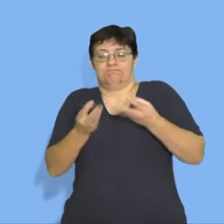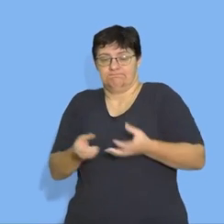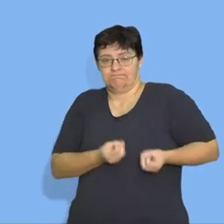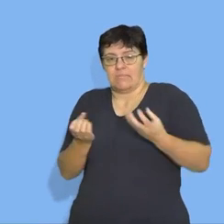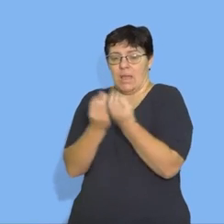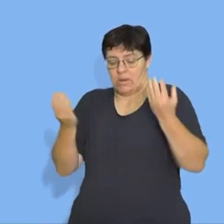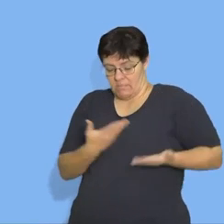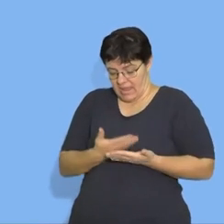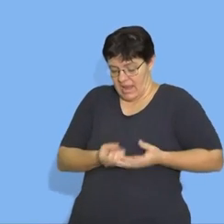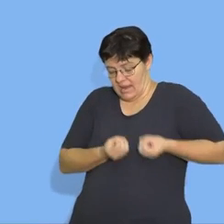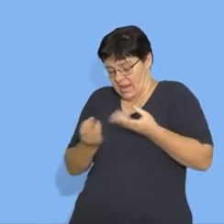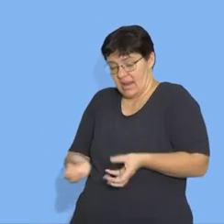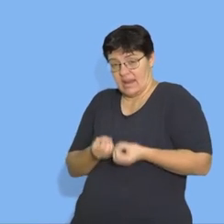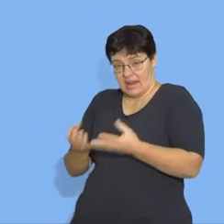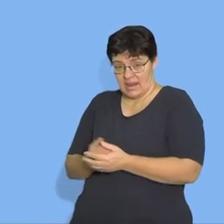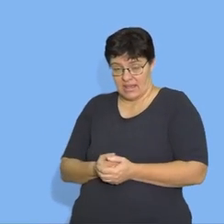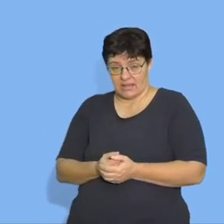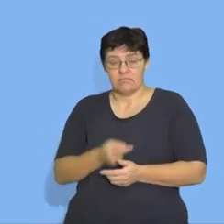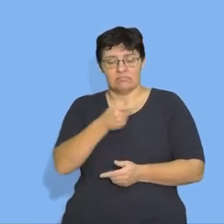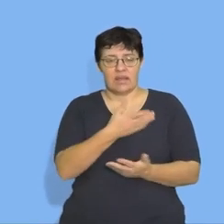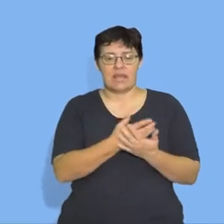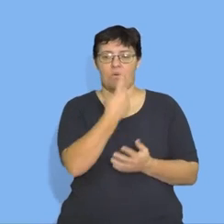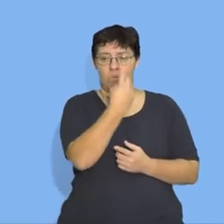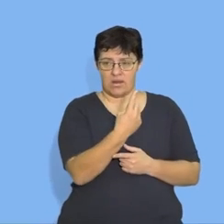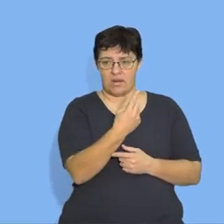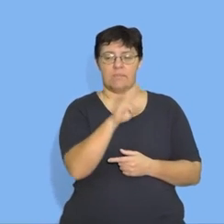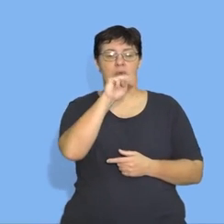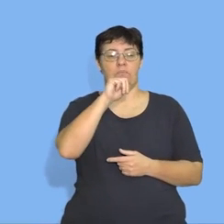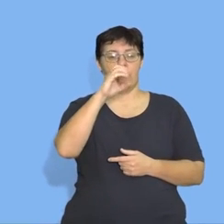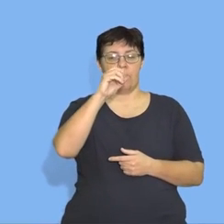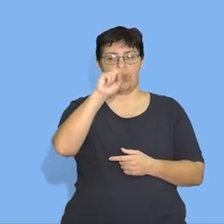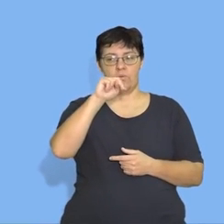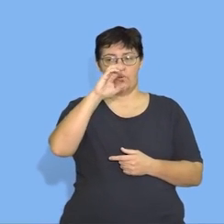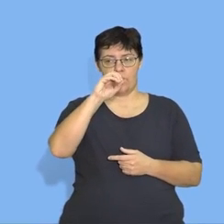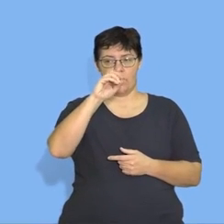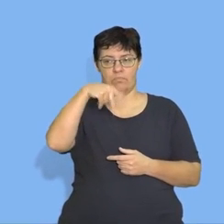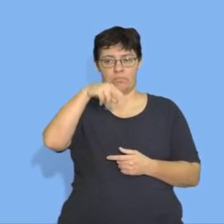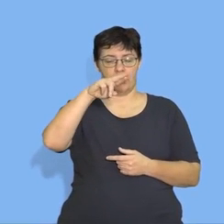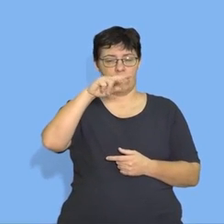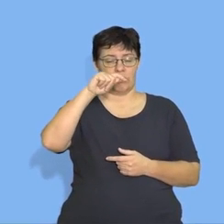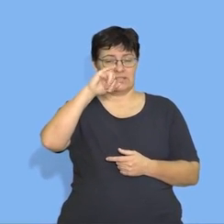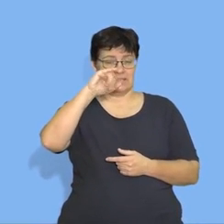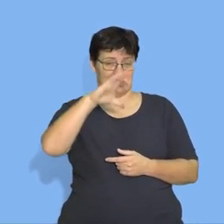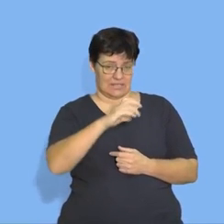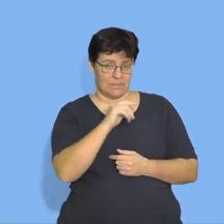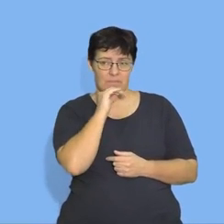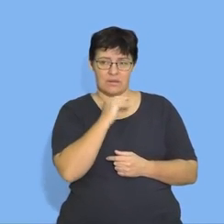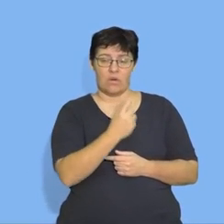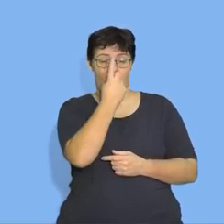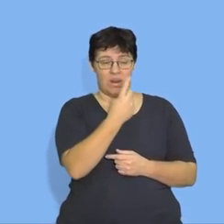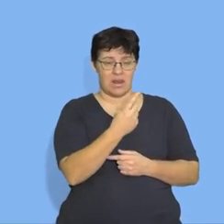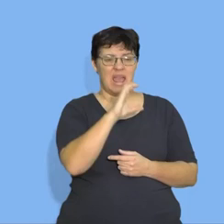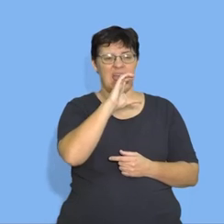is an acid can donate 1 proton. It's called a monoprotic acid. So if we go back to this example of